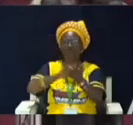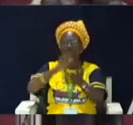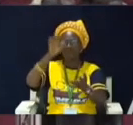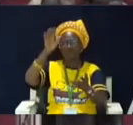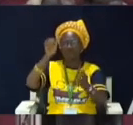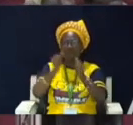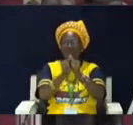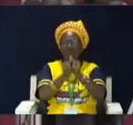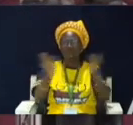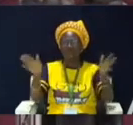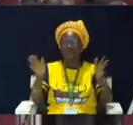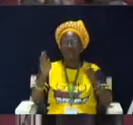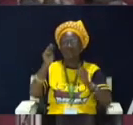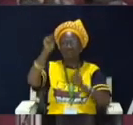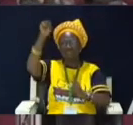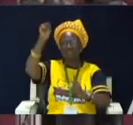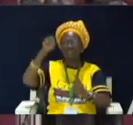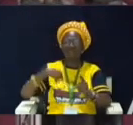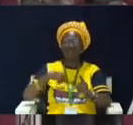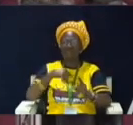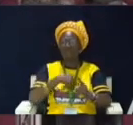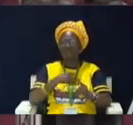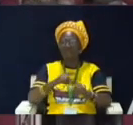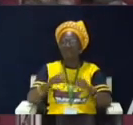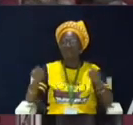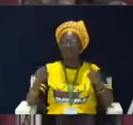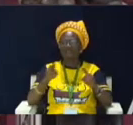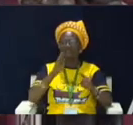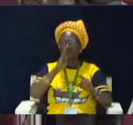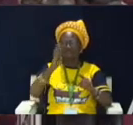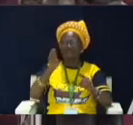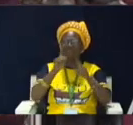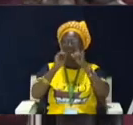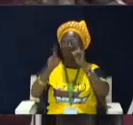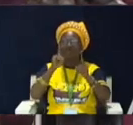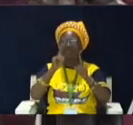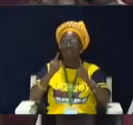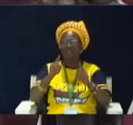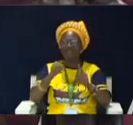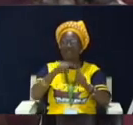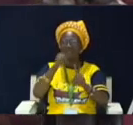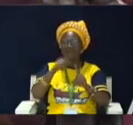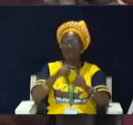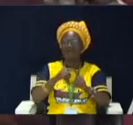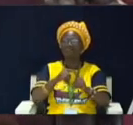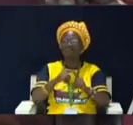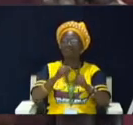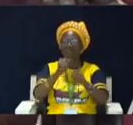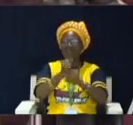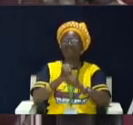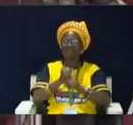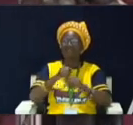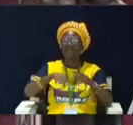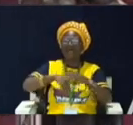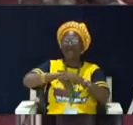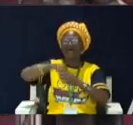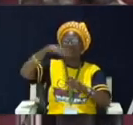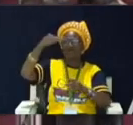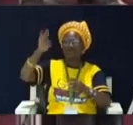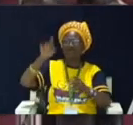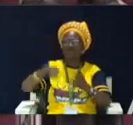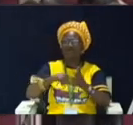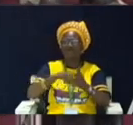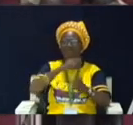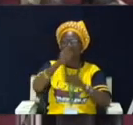Without him, we can't be talking about getting out of this world soon to go and reign forever with